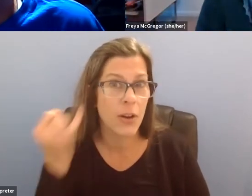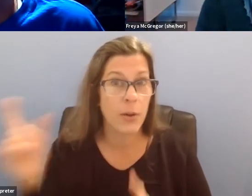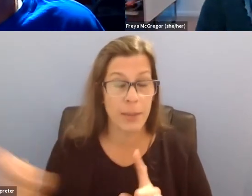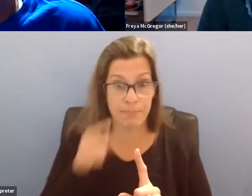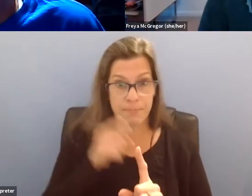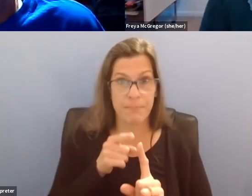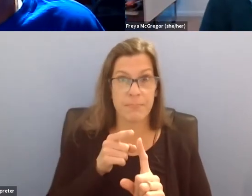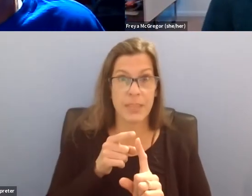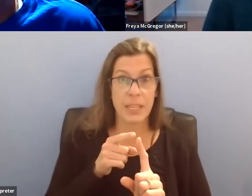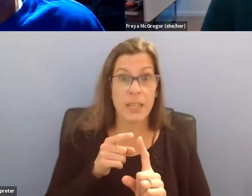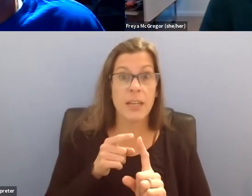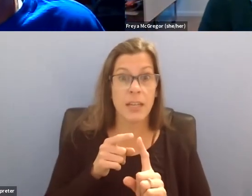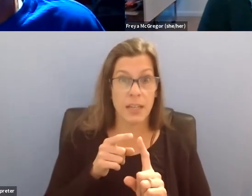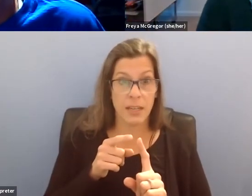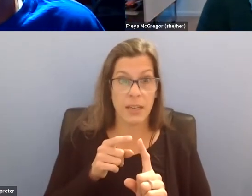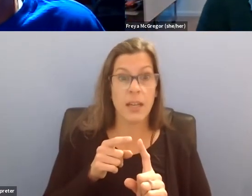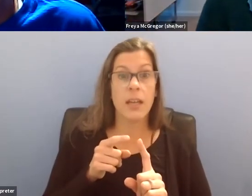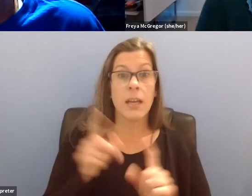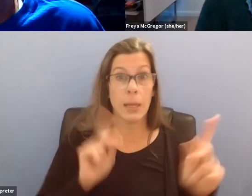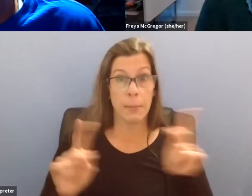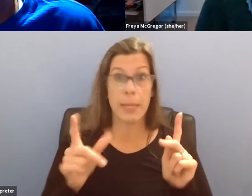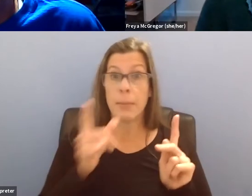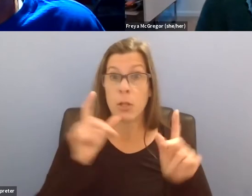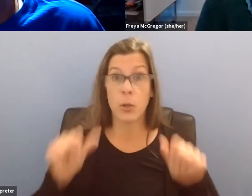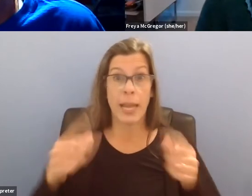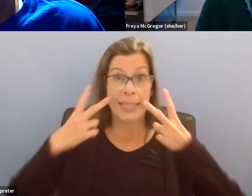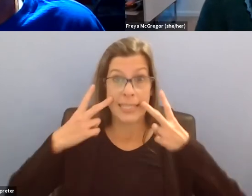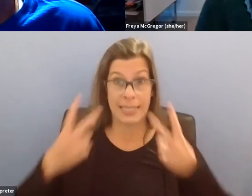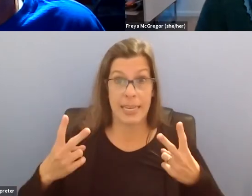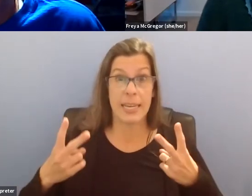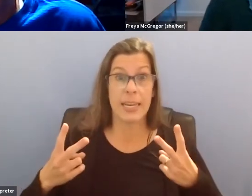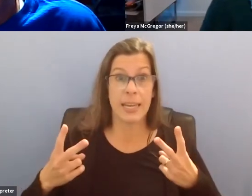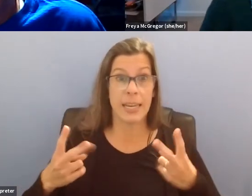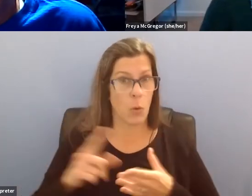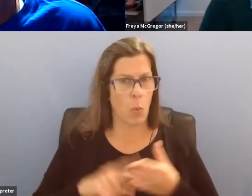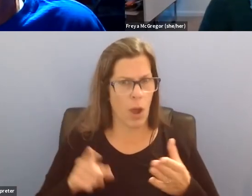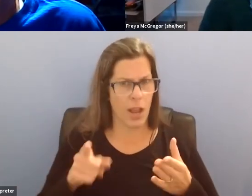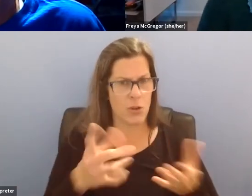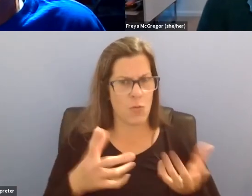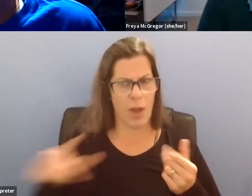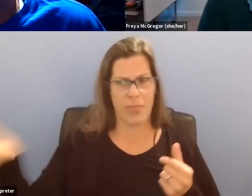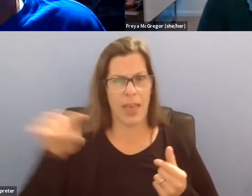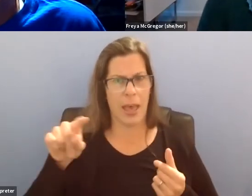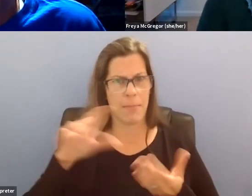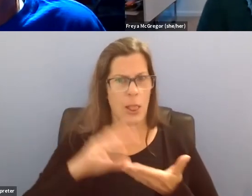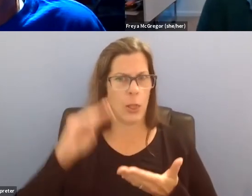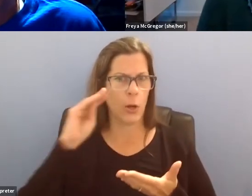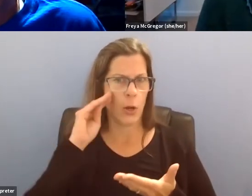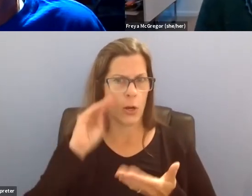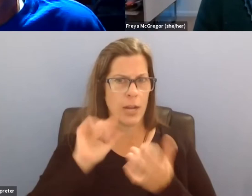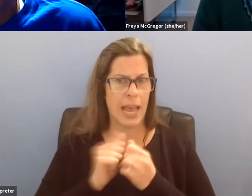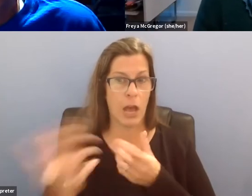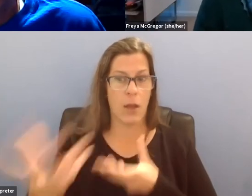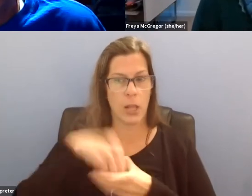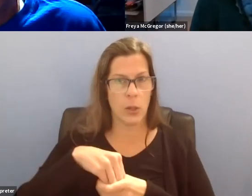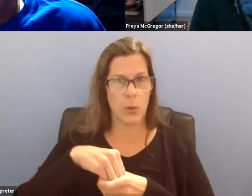what sort of things would you like sighted people to know about birding with someone who's totally blind and how can they be welcoming and inclusive of you if